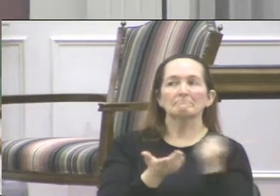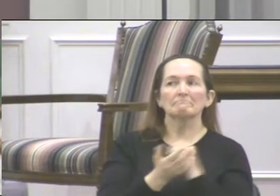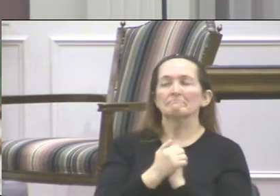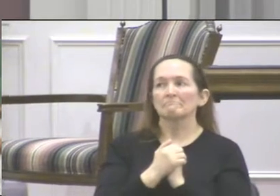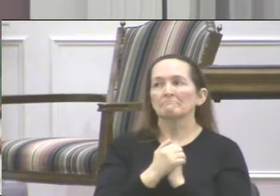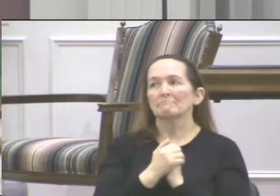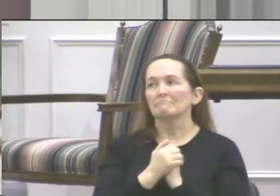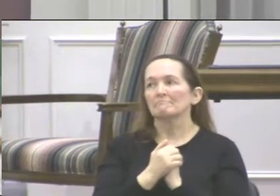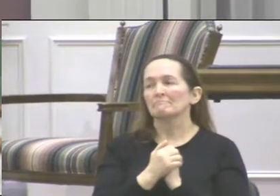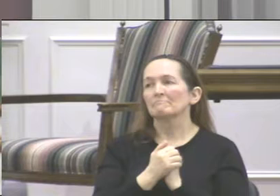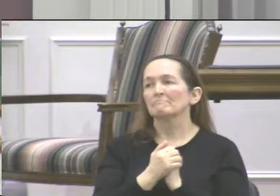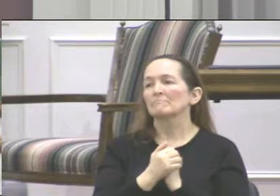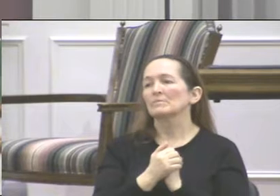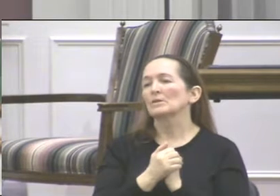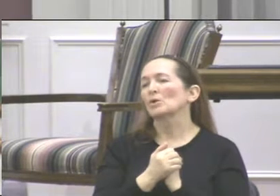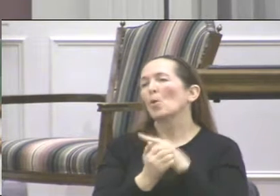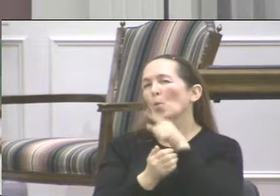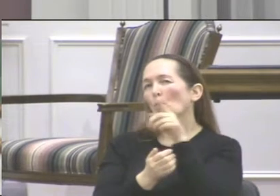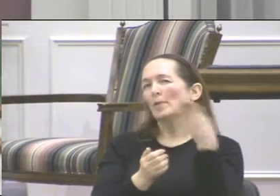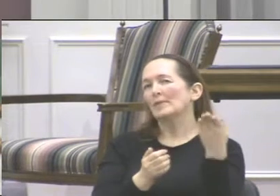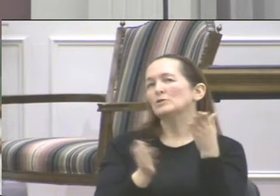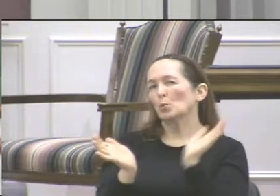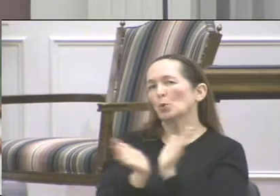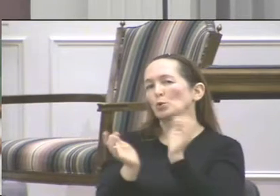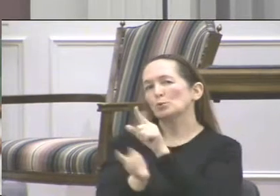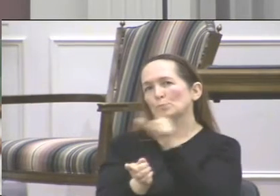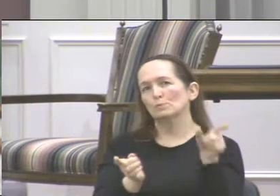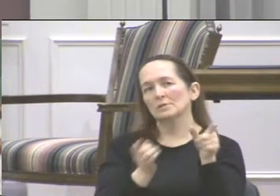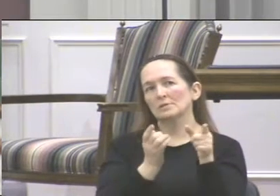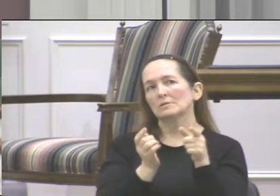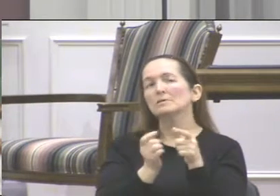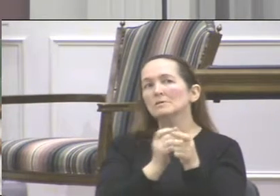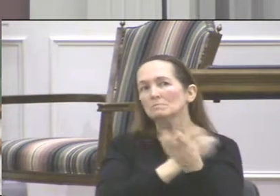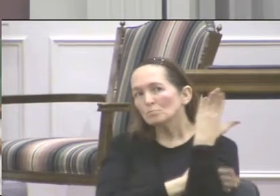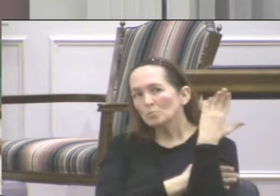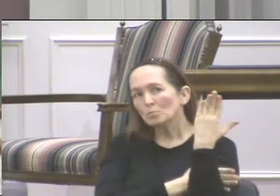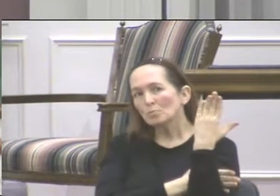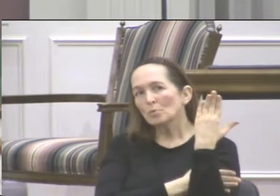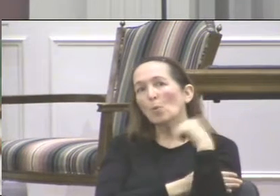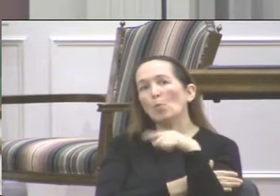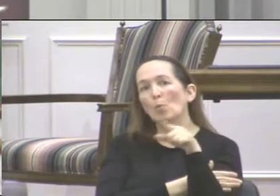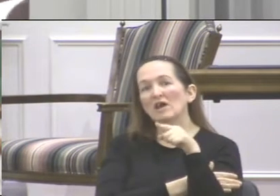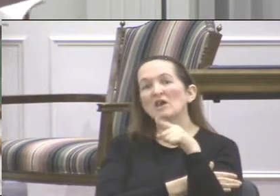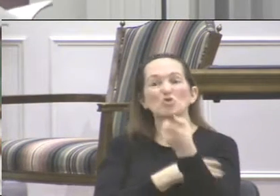So, one of the things I want to encourage you with this morning is